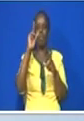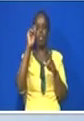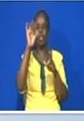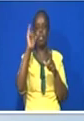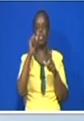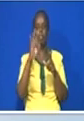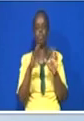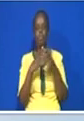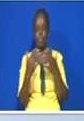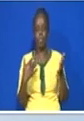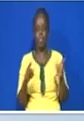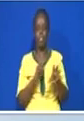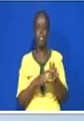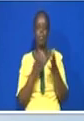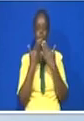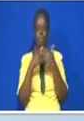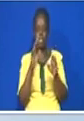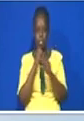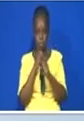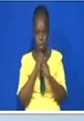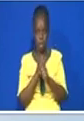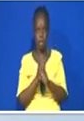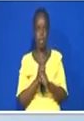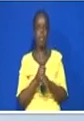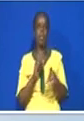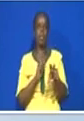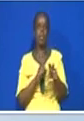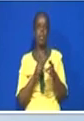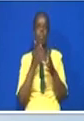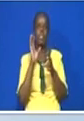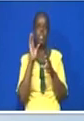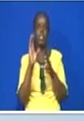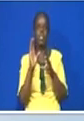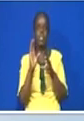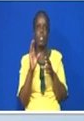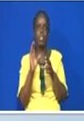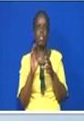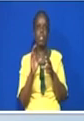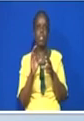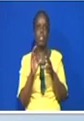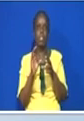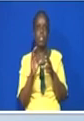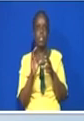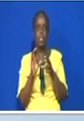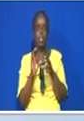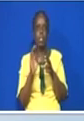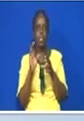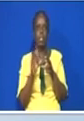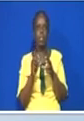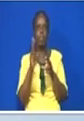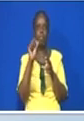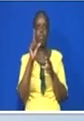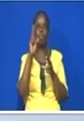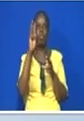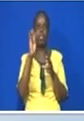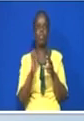the time of completing a task. We will also be able to know how to, or we revisit that, volume scale factor